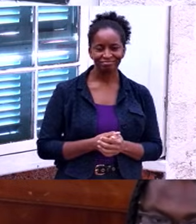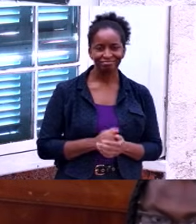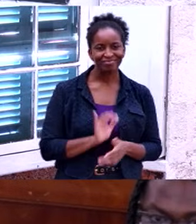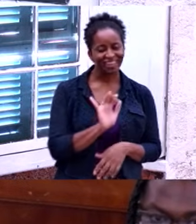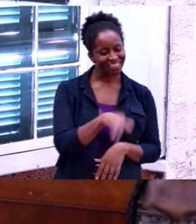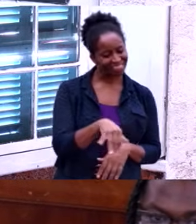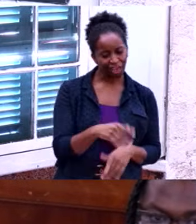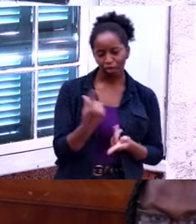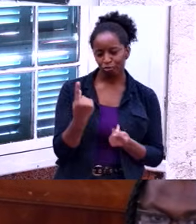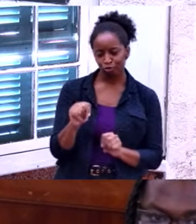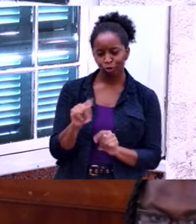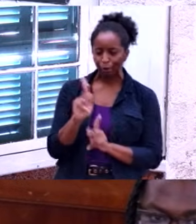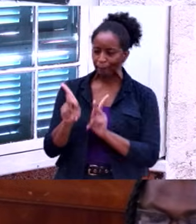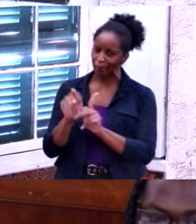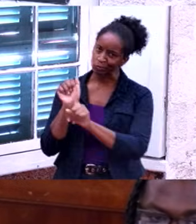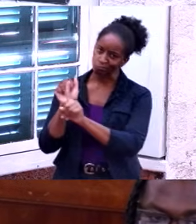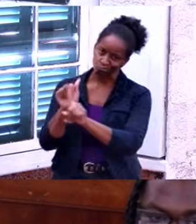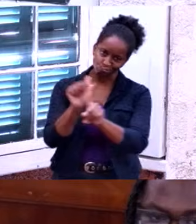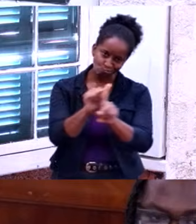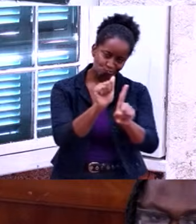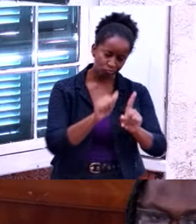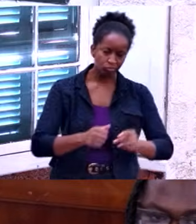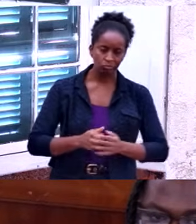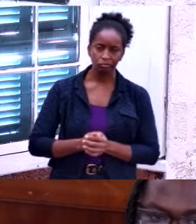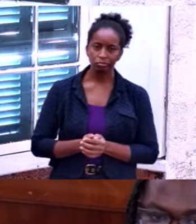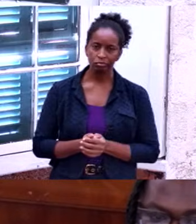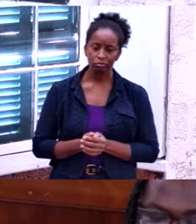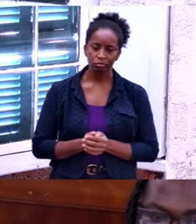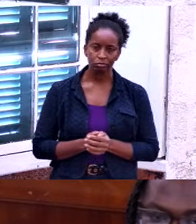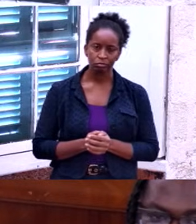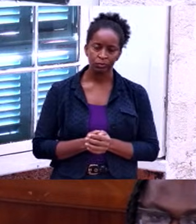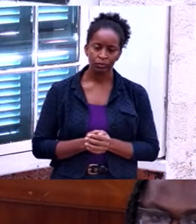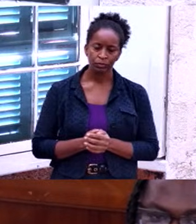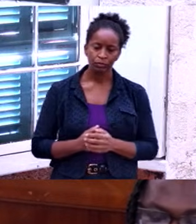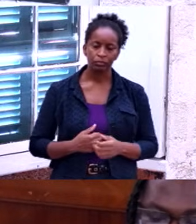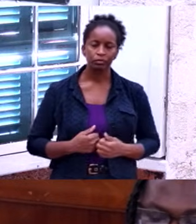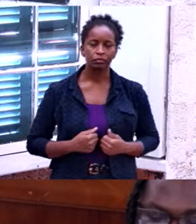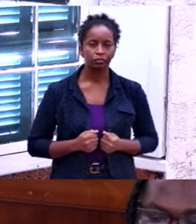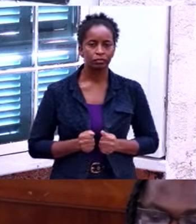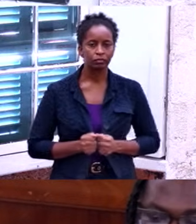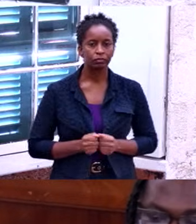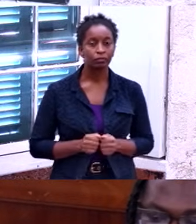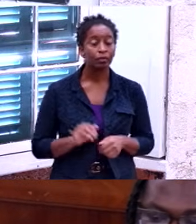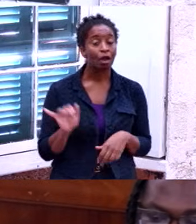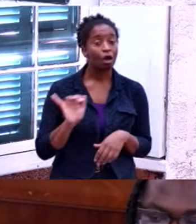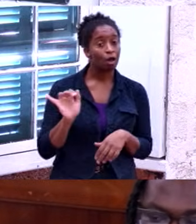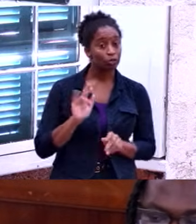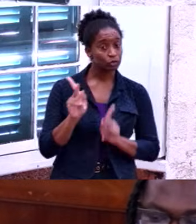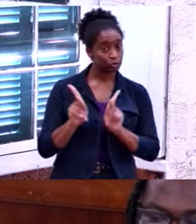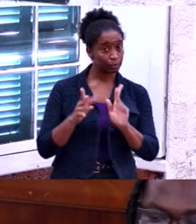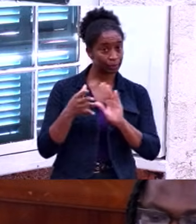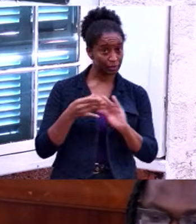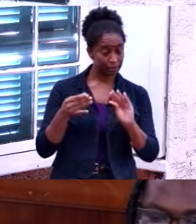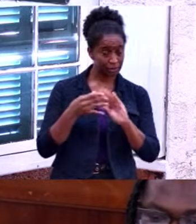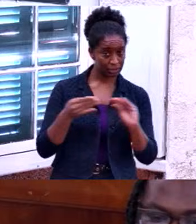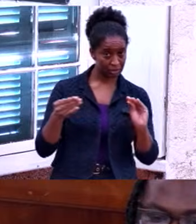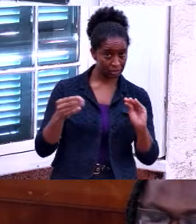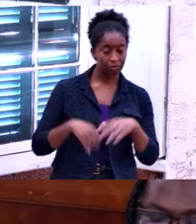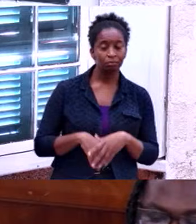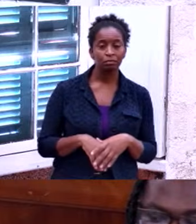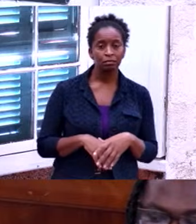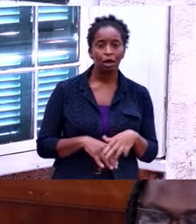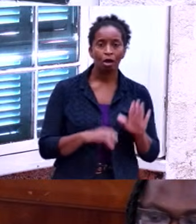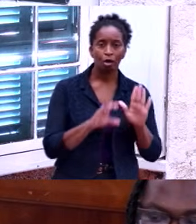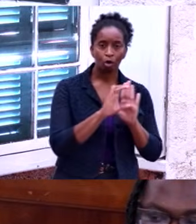constitutional reform and parliamentary reform have been going on, and